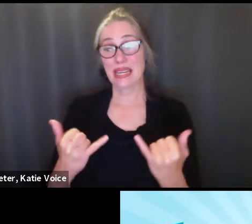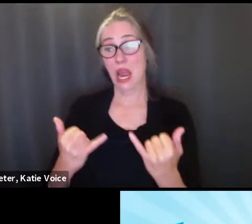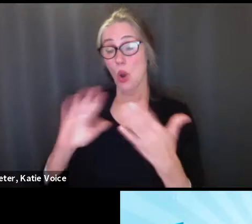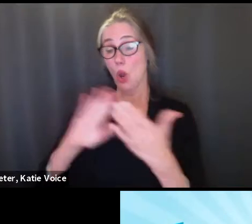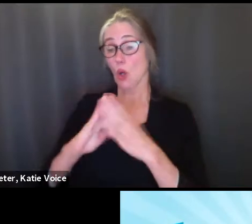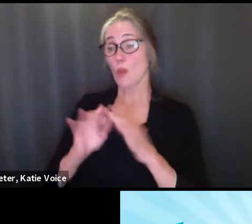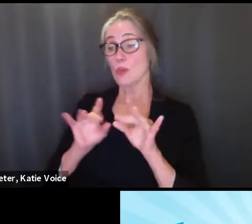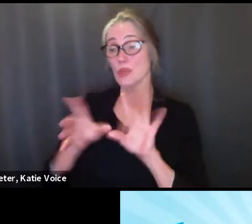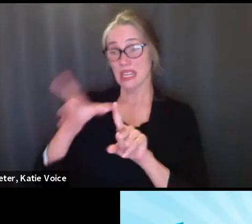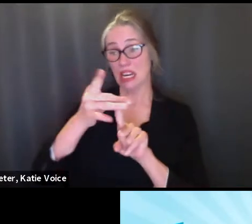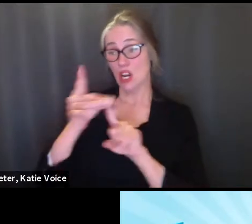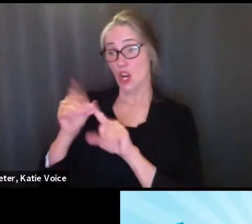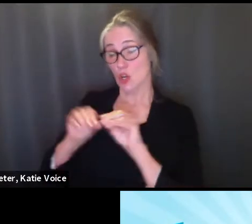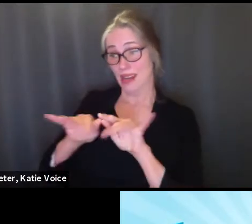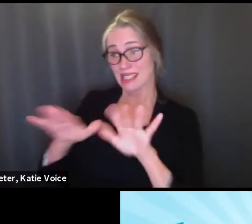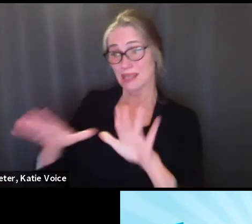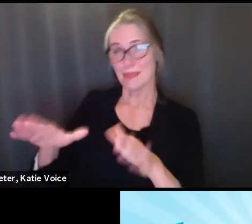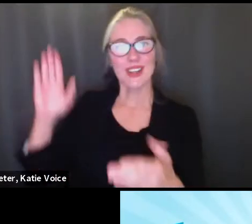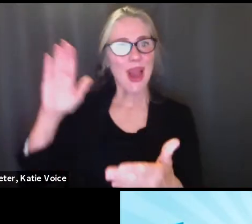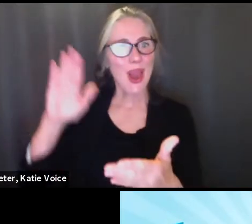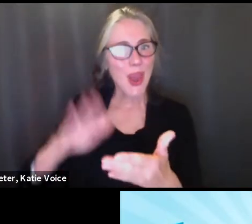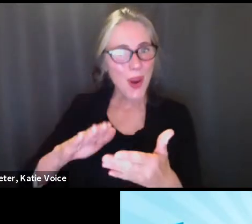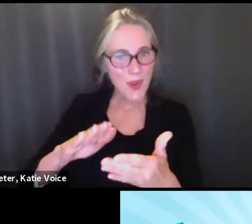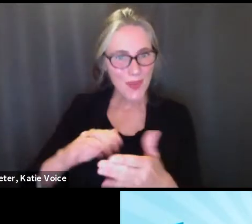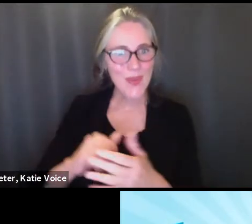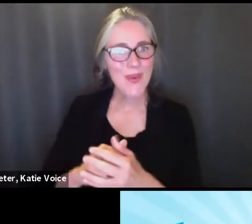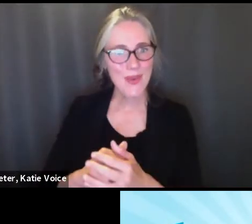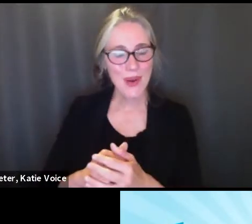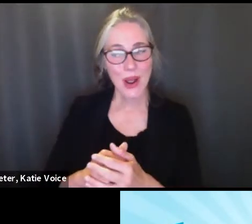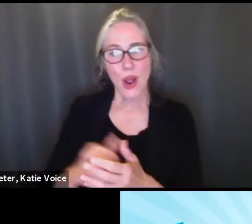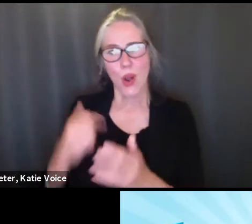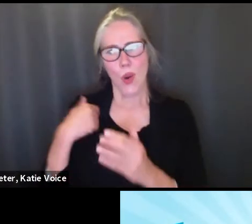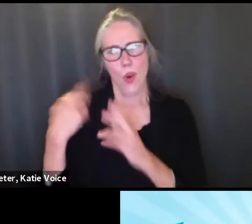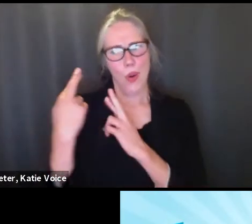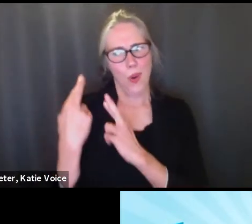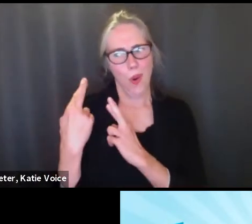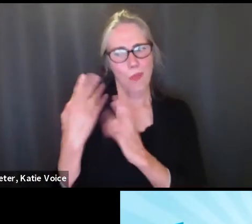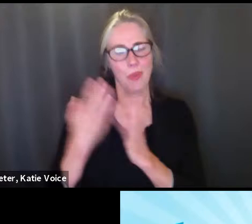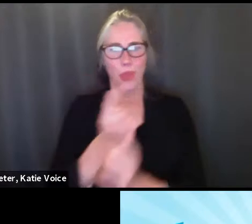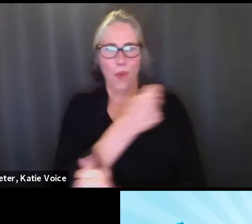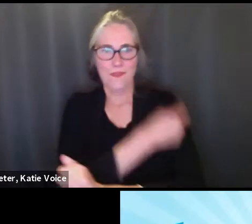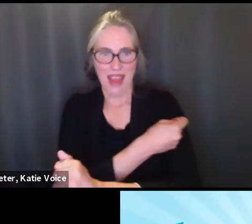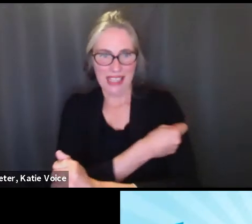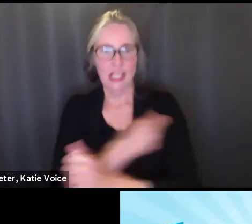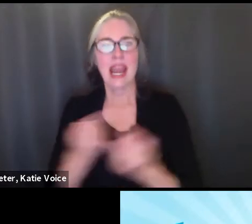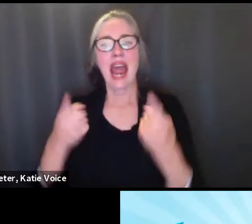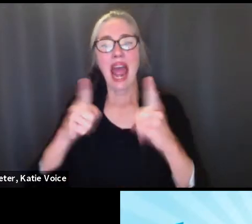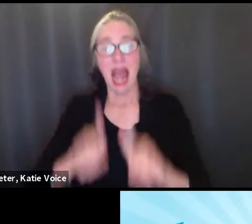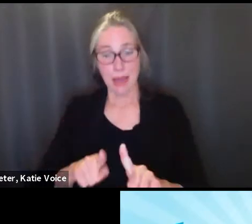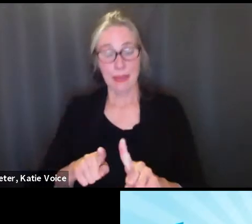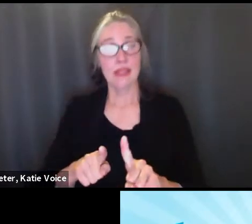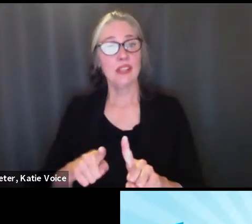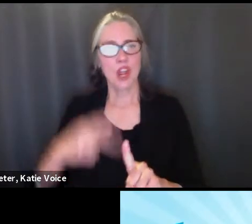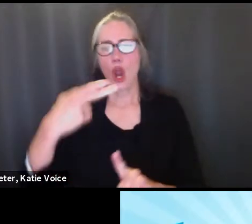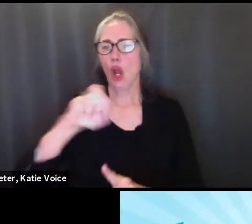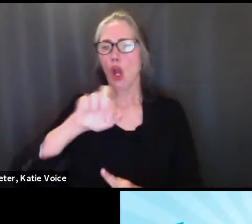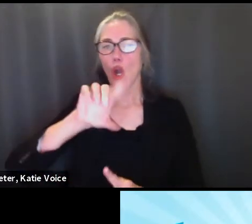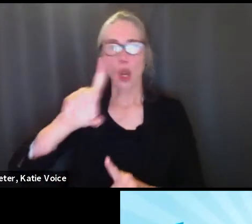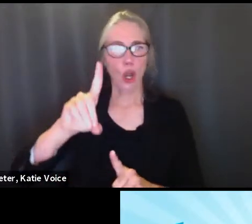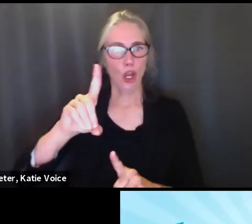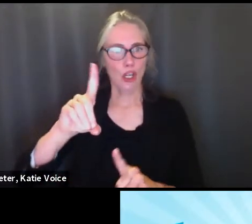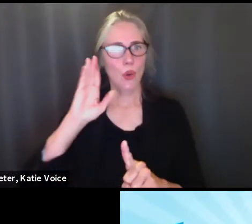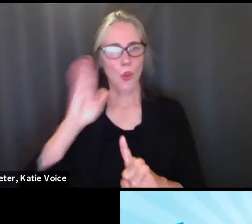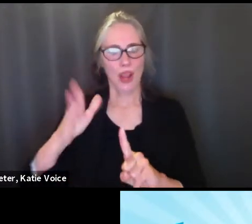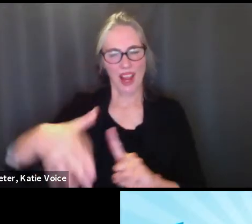is low. We're hoping that through the vaccination process, our herd immunity will continue to increase. We're going